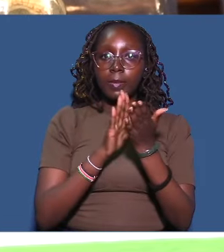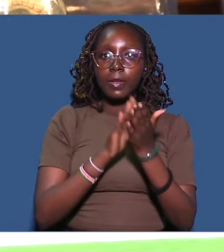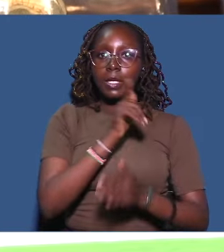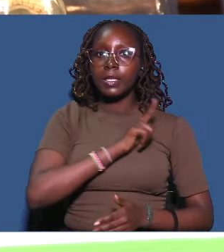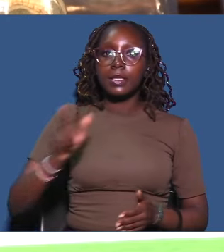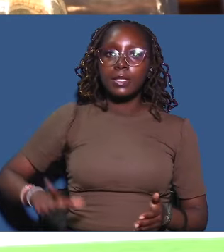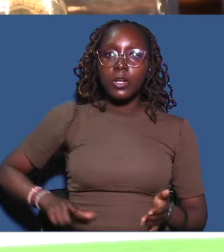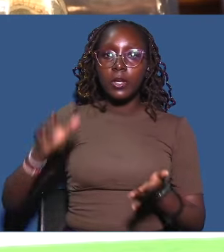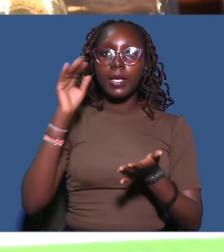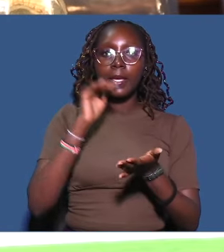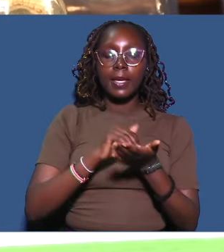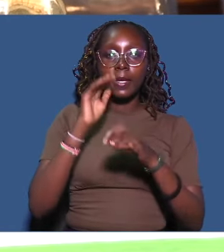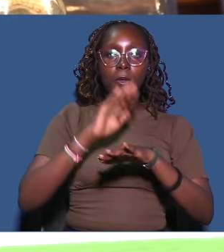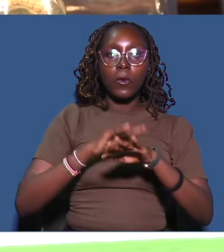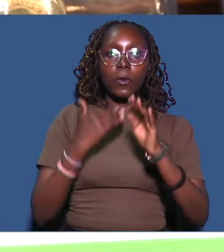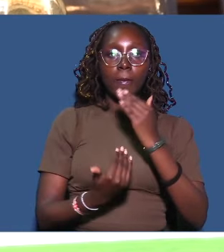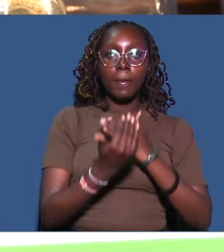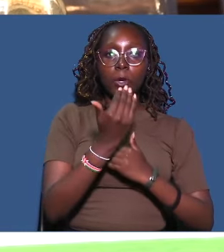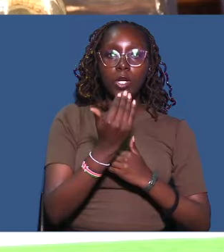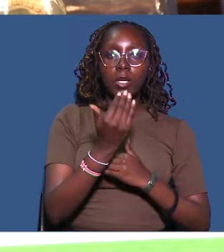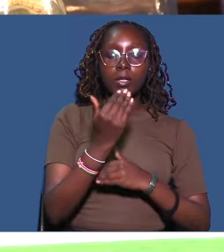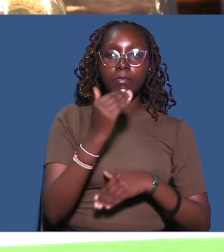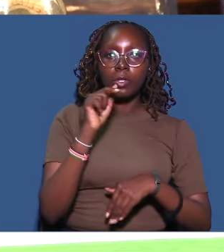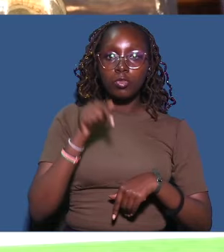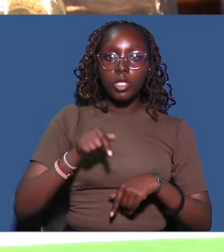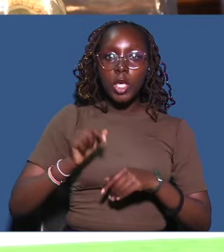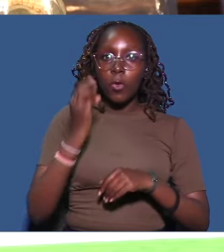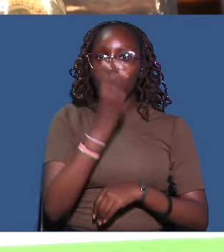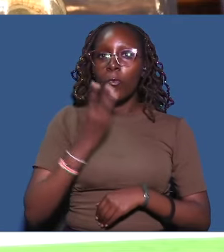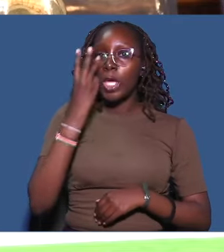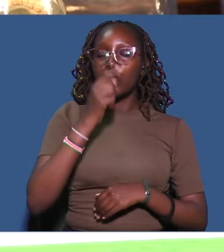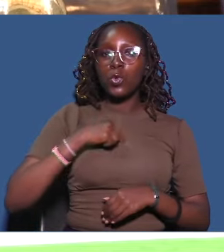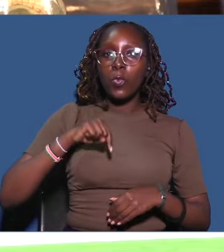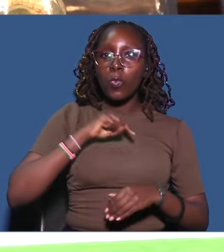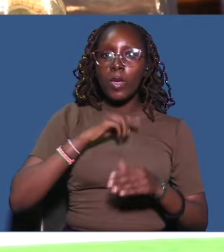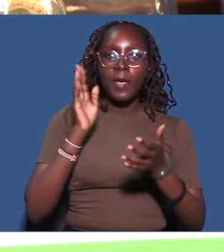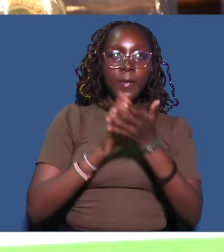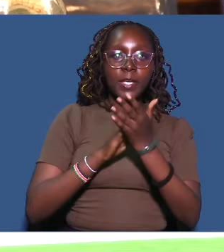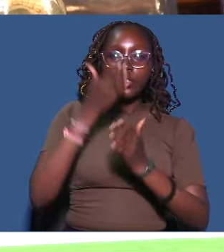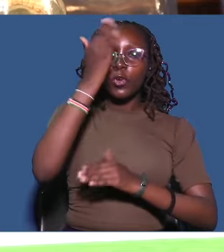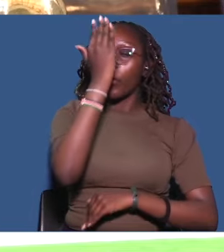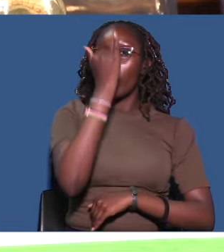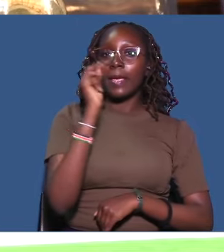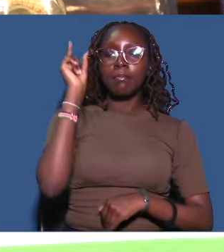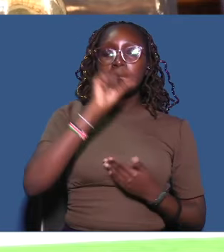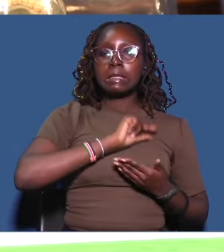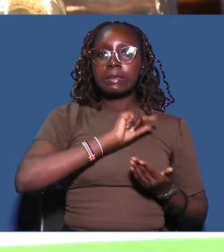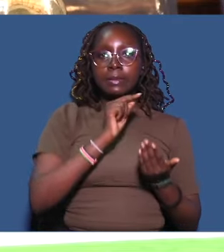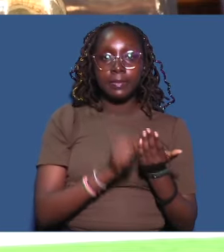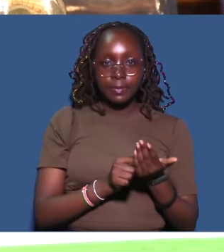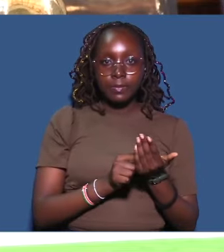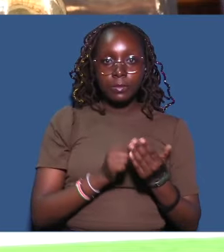Bwana sifiwe tena and good morning. It is Wednesday and we praise God because of his grace.